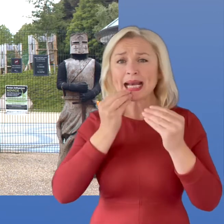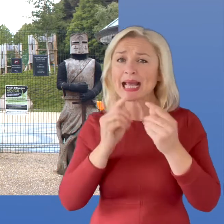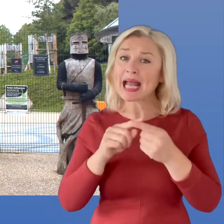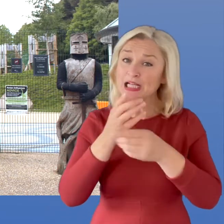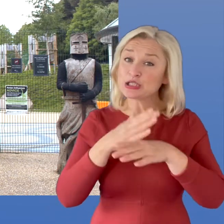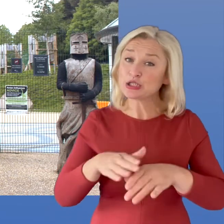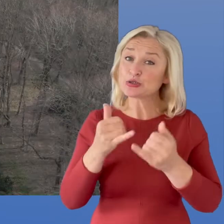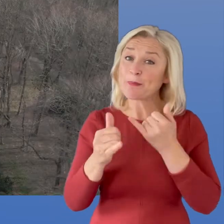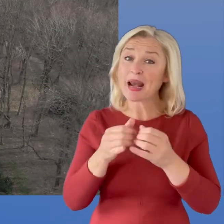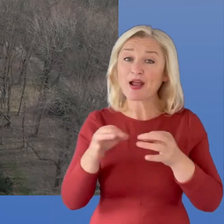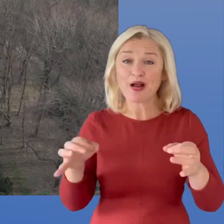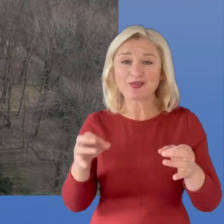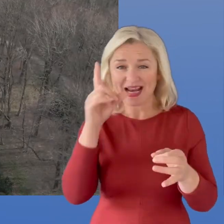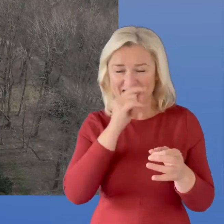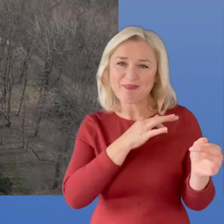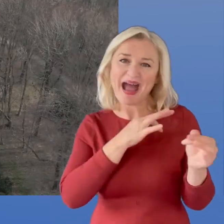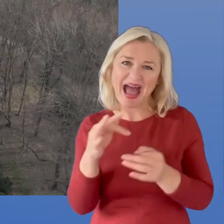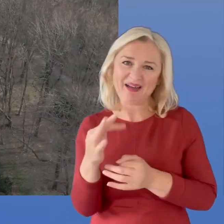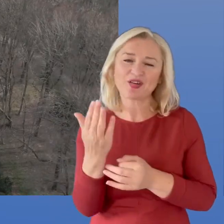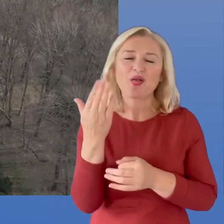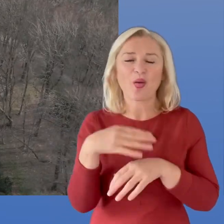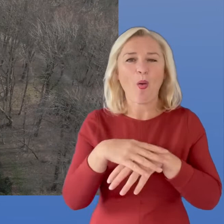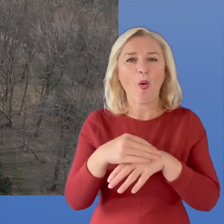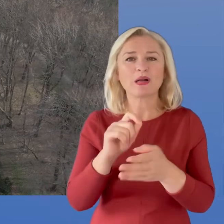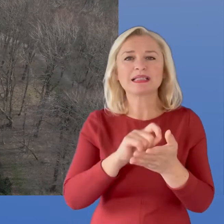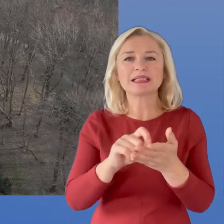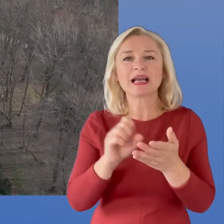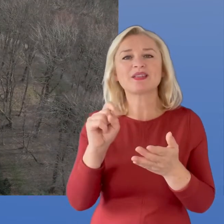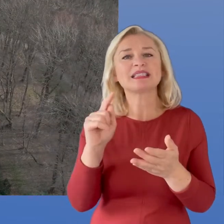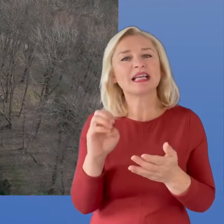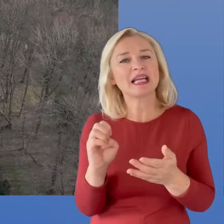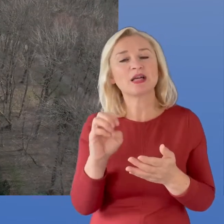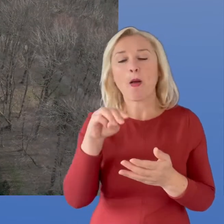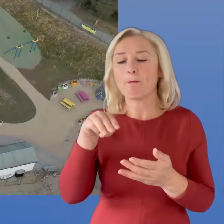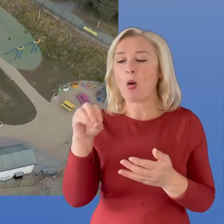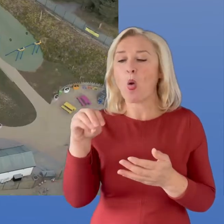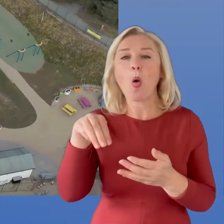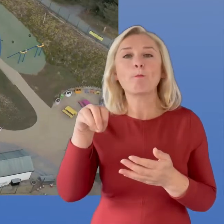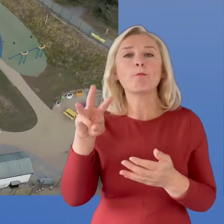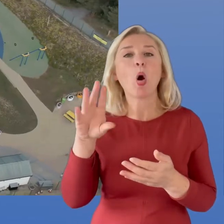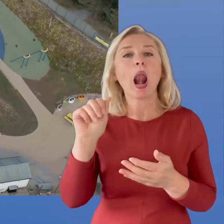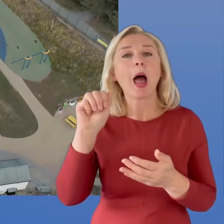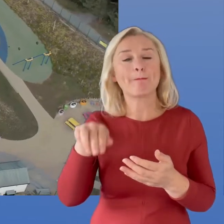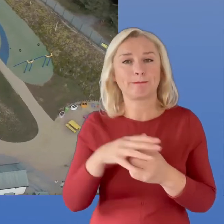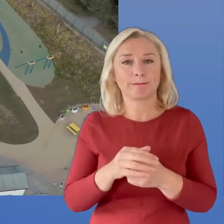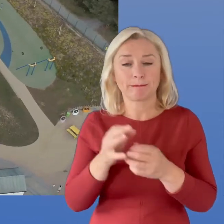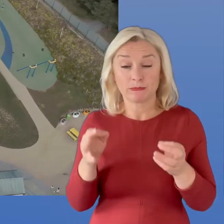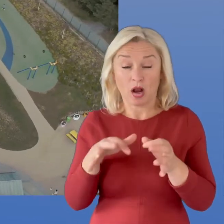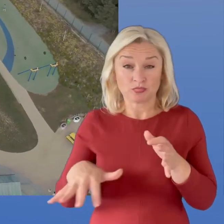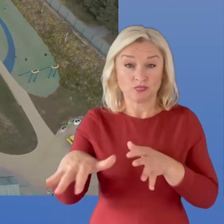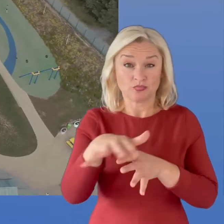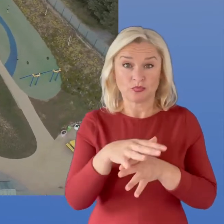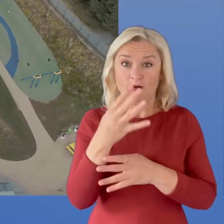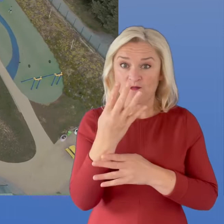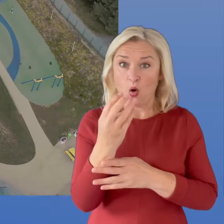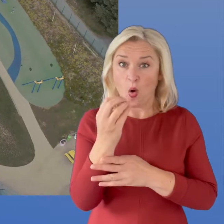children's playground named after the late Secretary of State for Northern Ireland, Mo Mowlam. The estate, which comprises 407